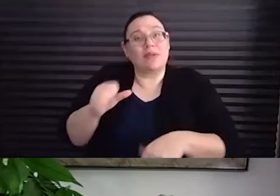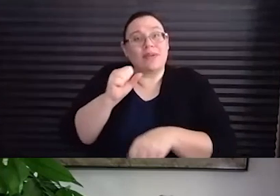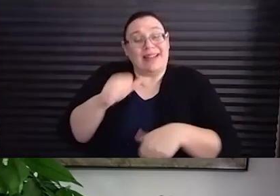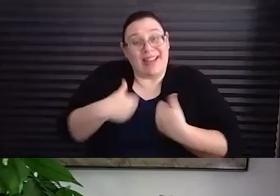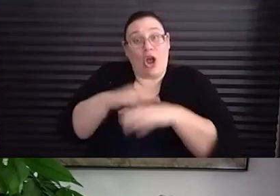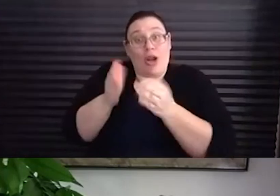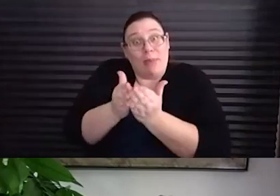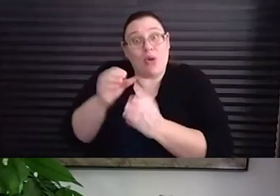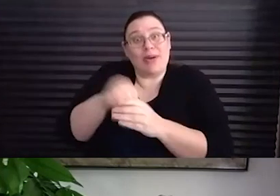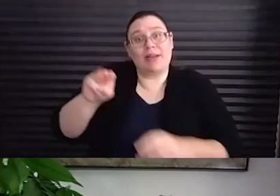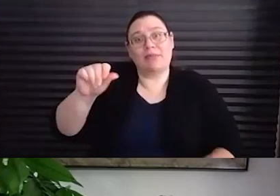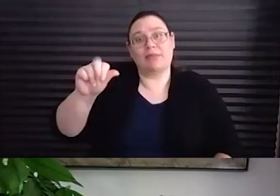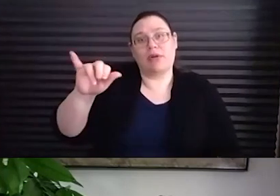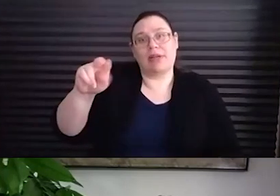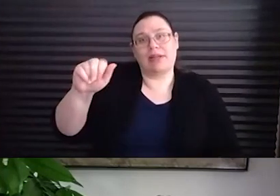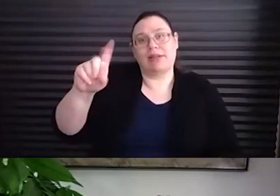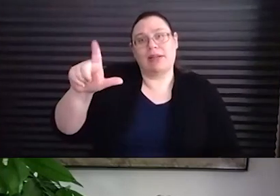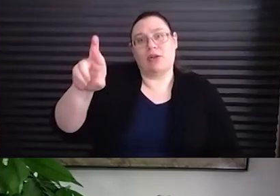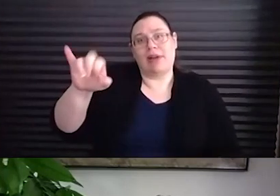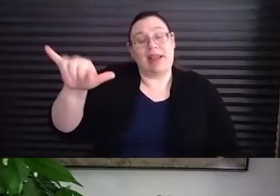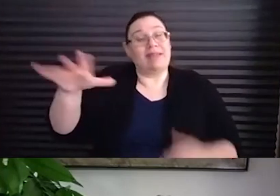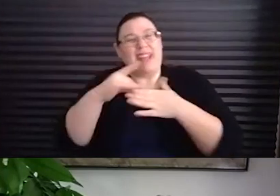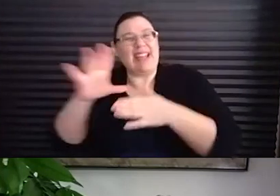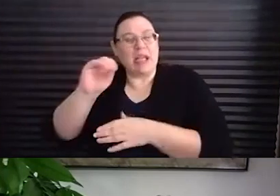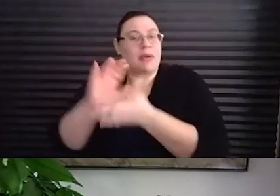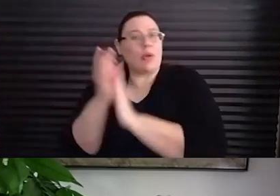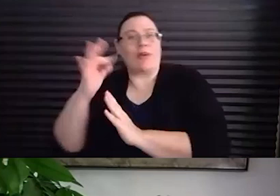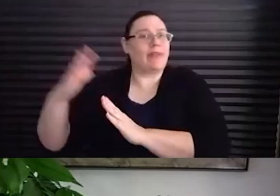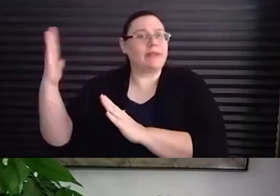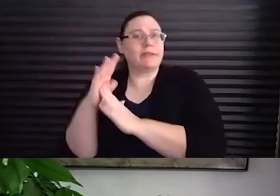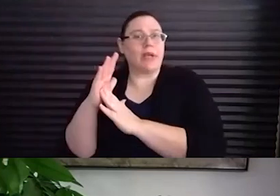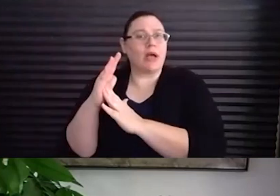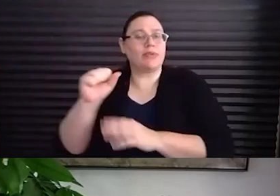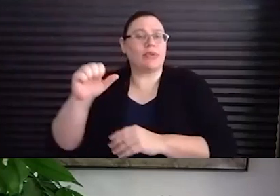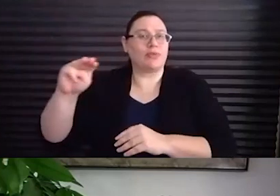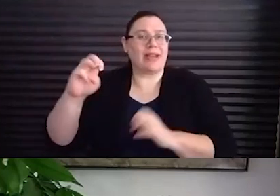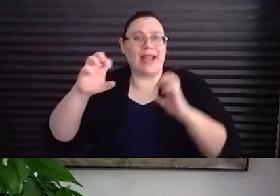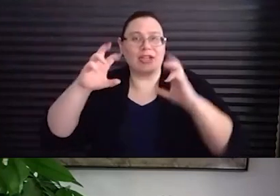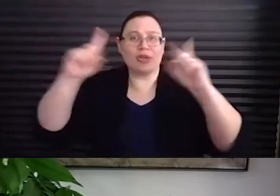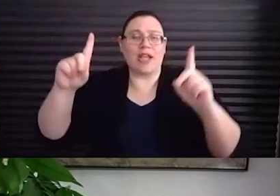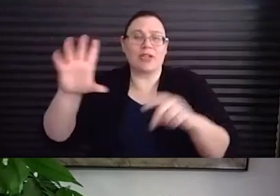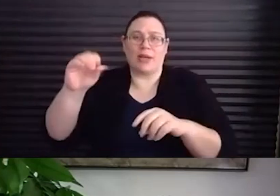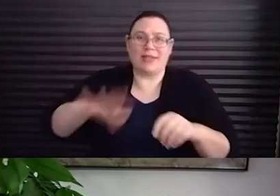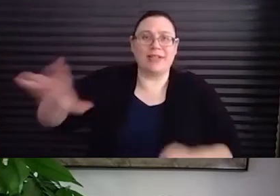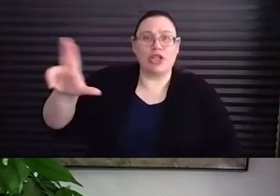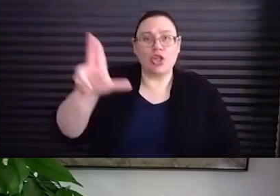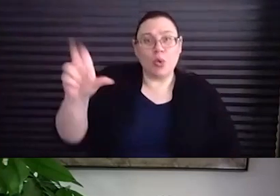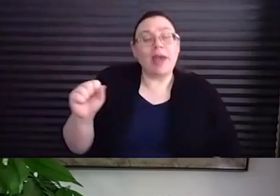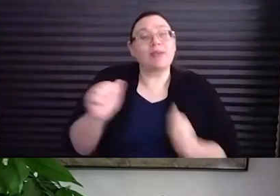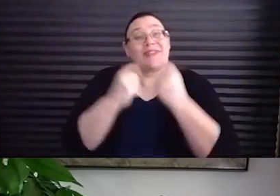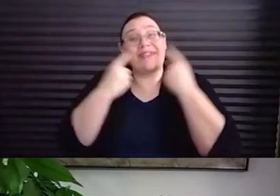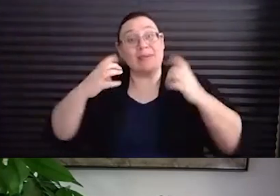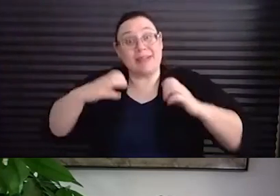Rey. He has ultimately led his company to becoming one of the nation's leading social media education and management firms with notable clients